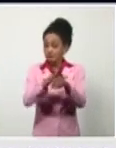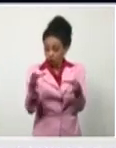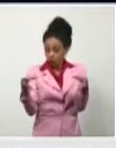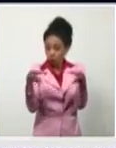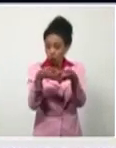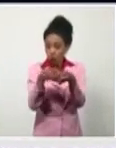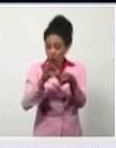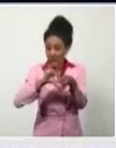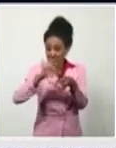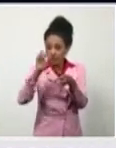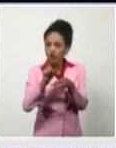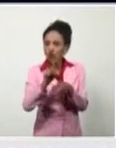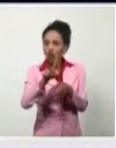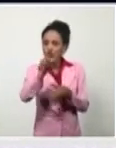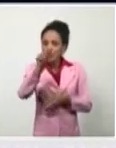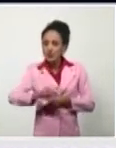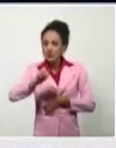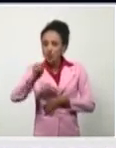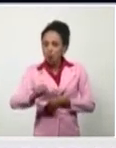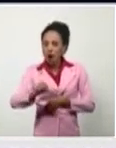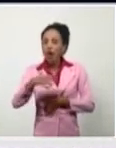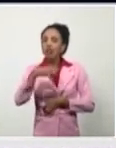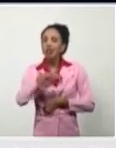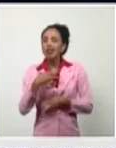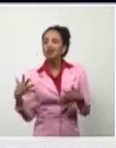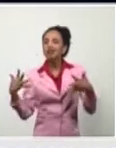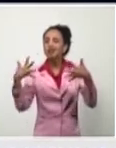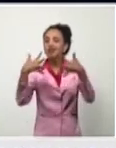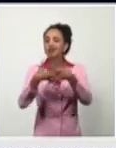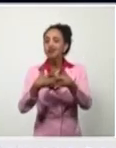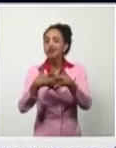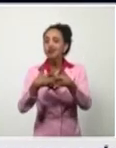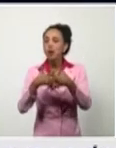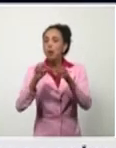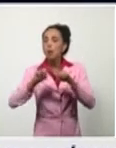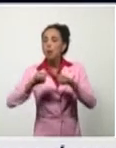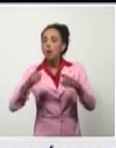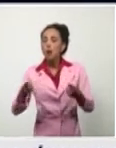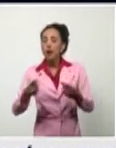12 are related to the transmission event reported